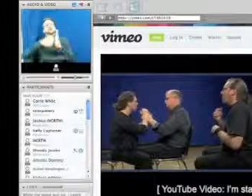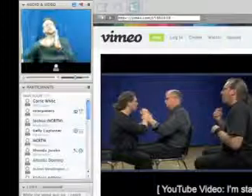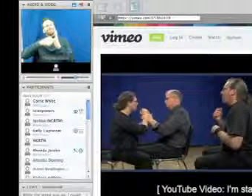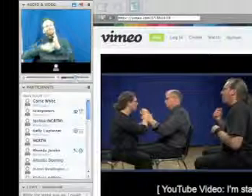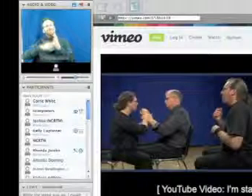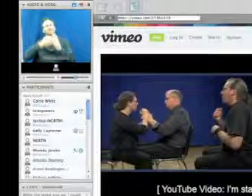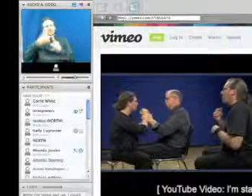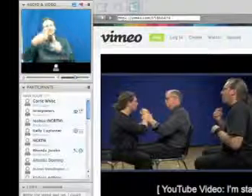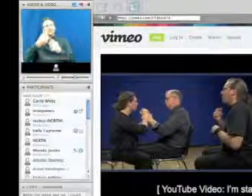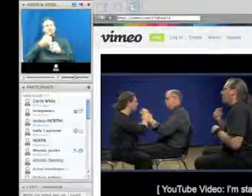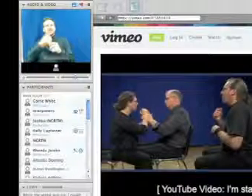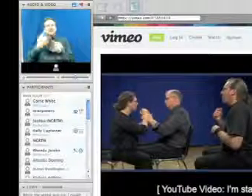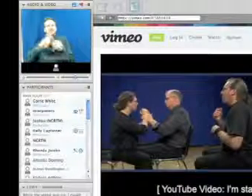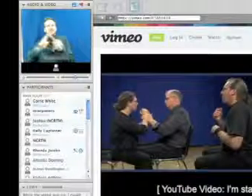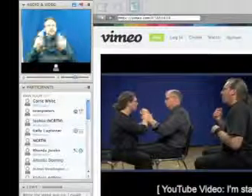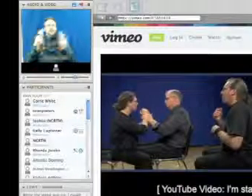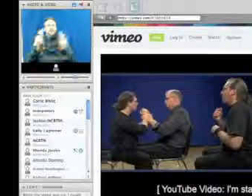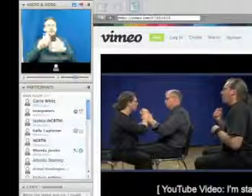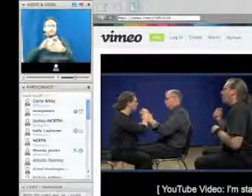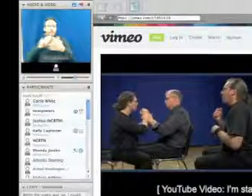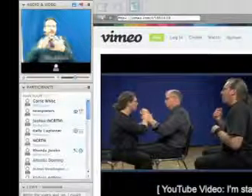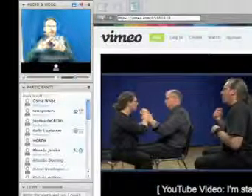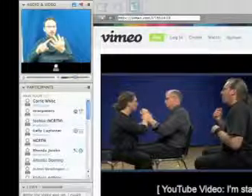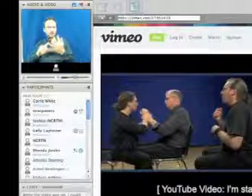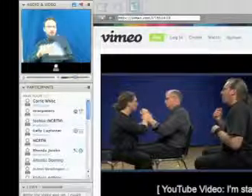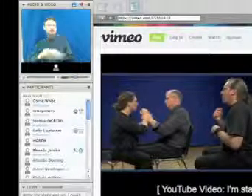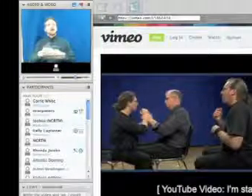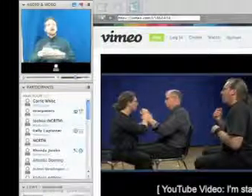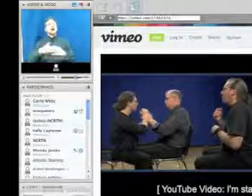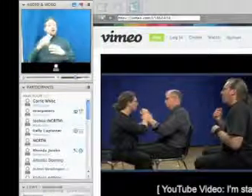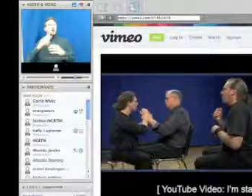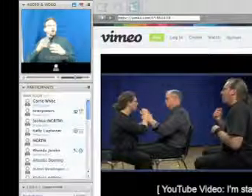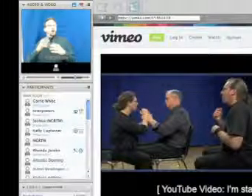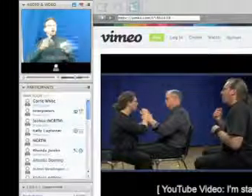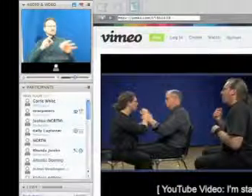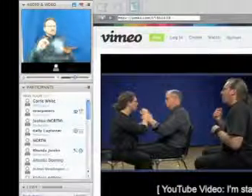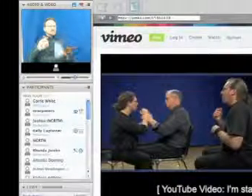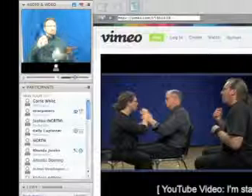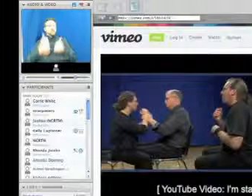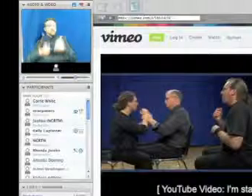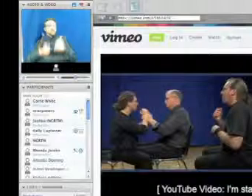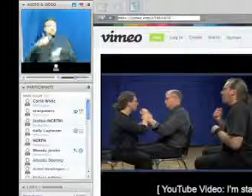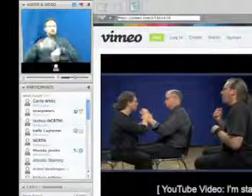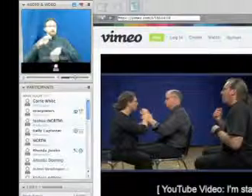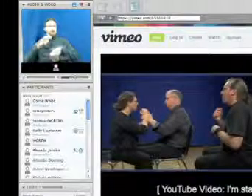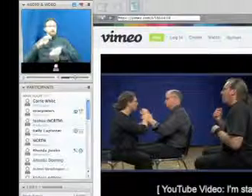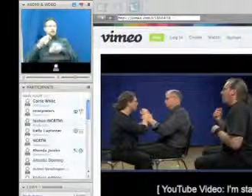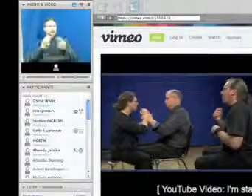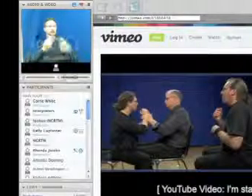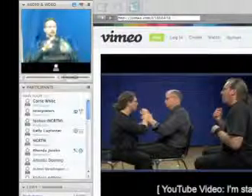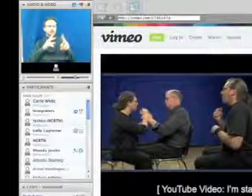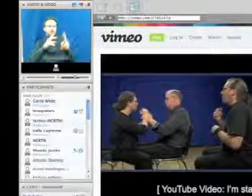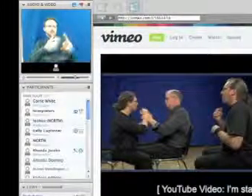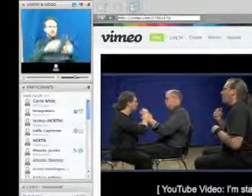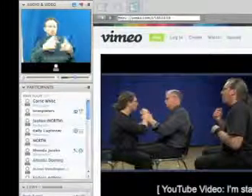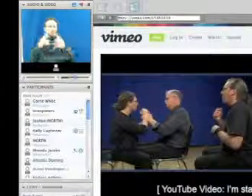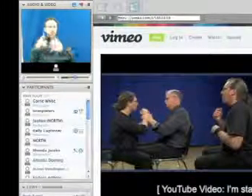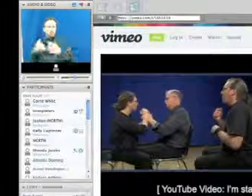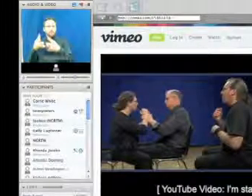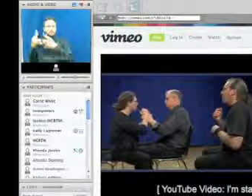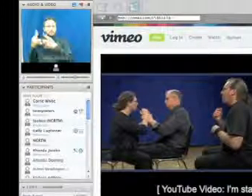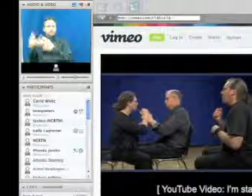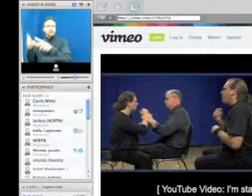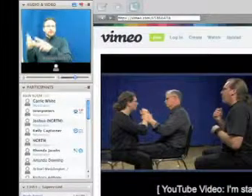minute markings to go to so you can just watch a few seconds at a time and be able to note some of these